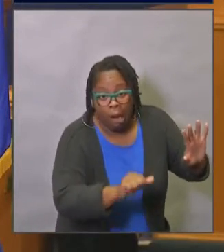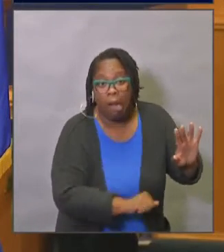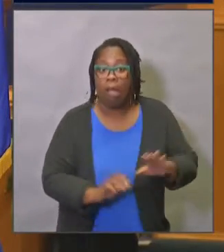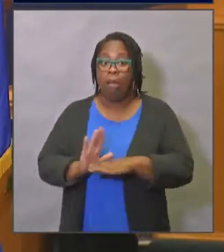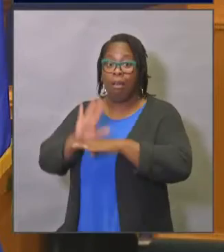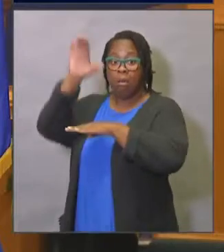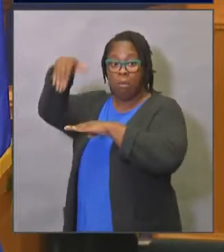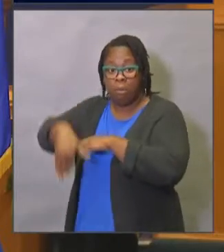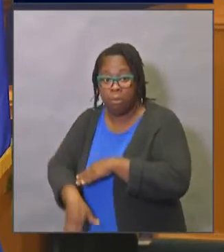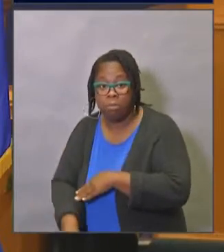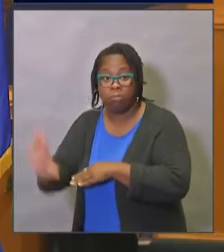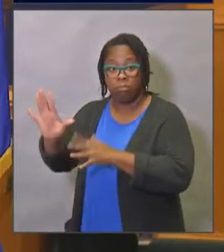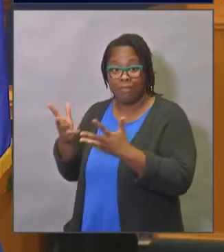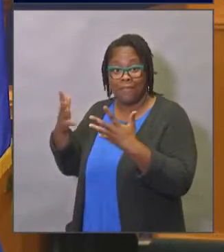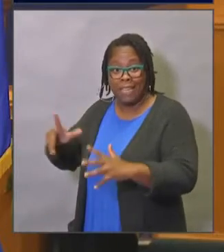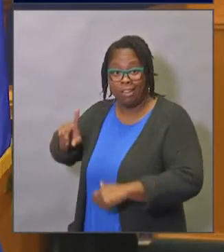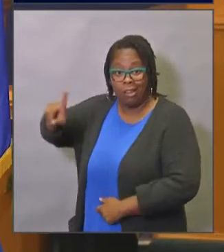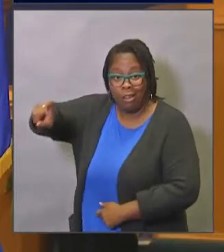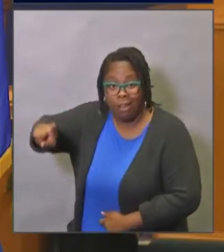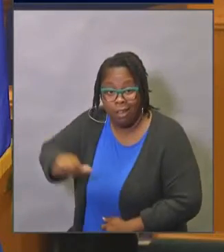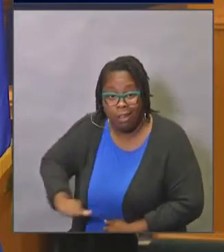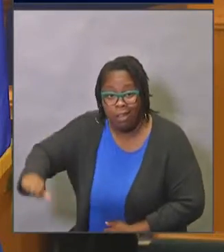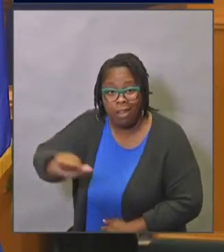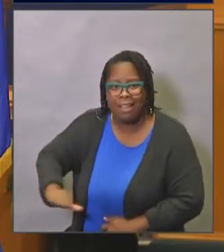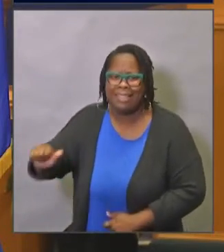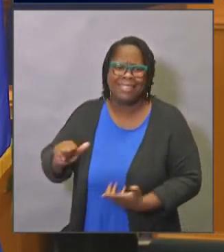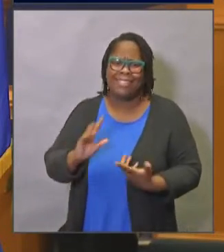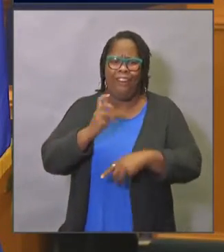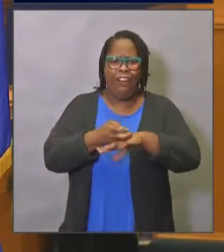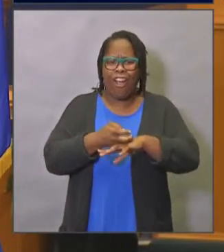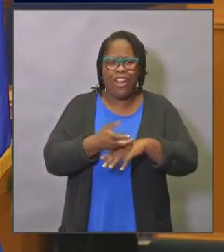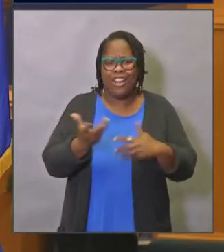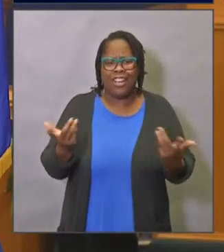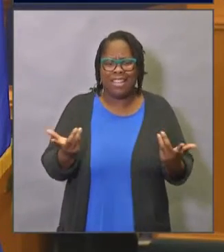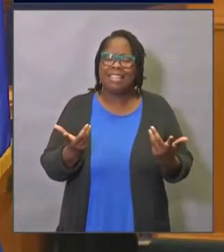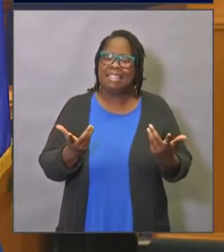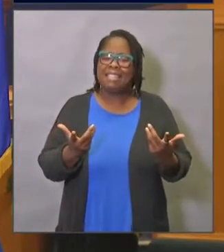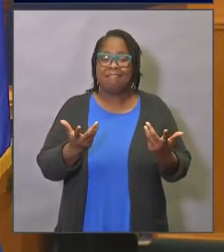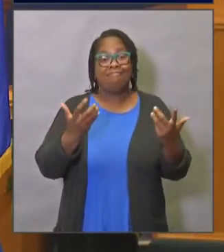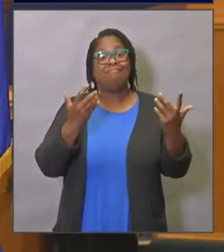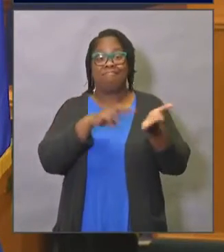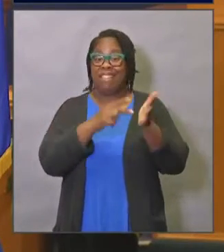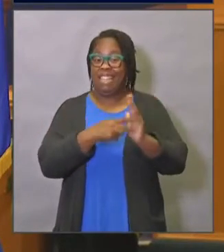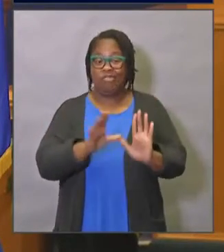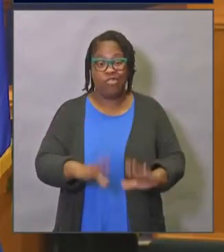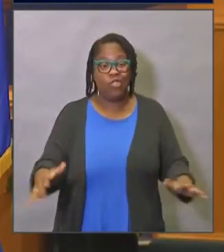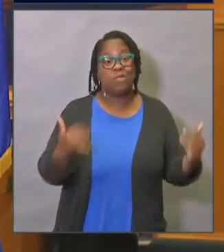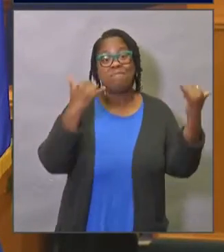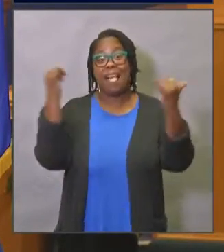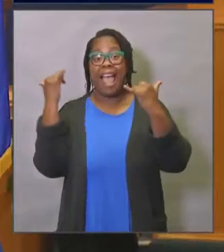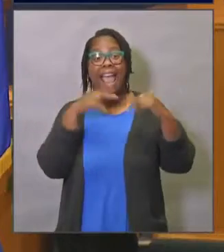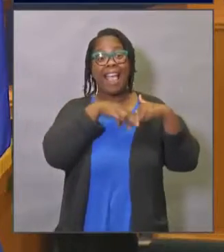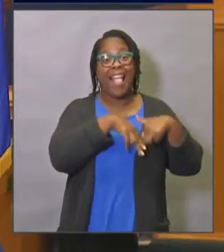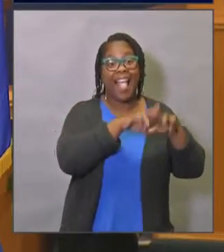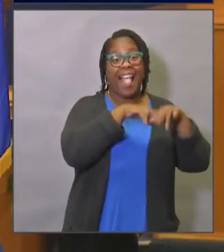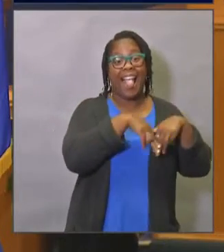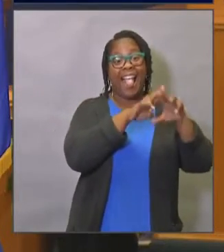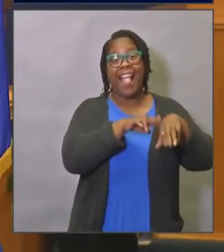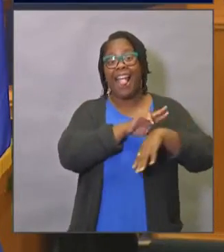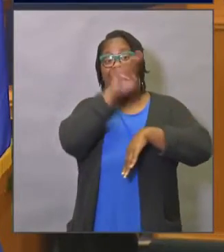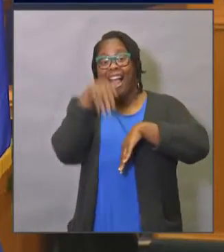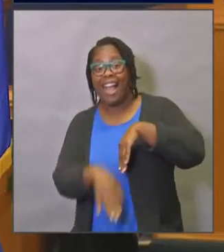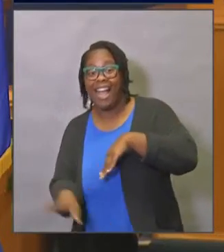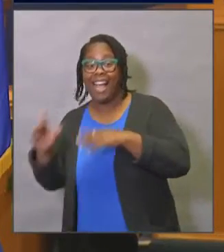hand sanitizer before they get onto any playground equipment, and then when they get off of playground equipment as well. There are